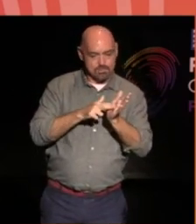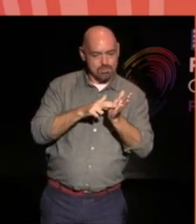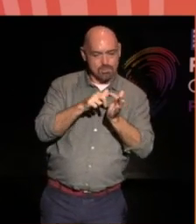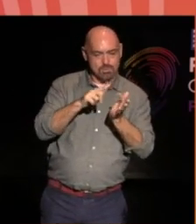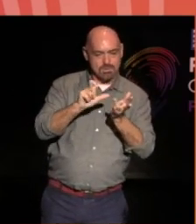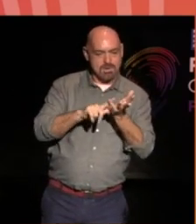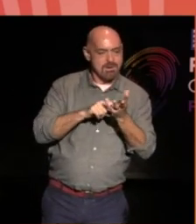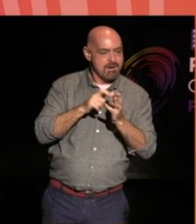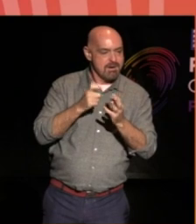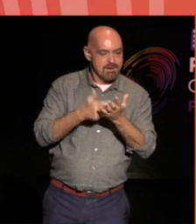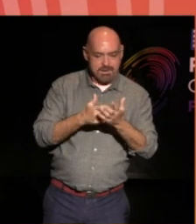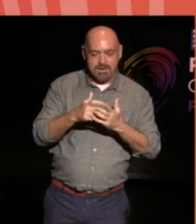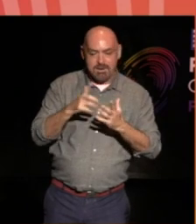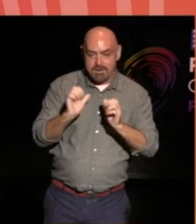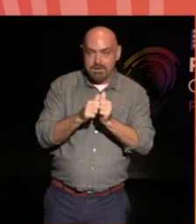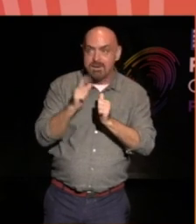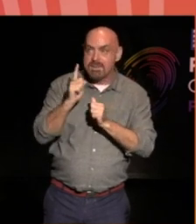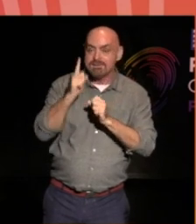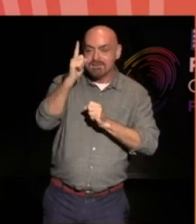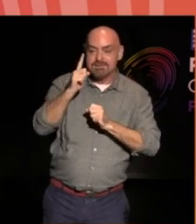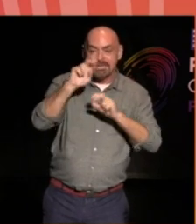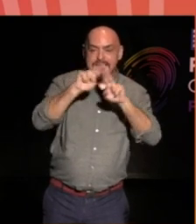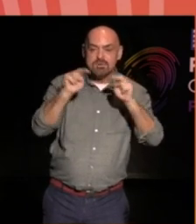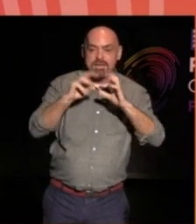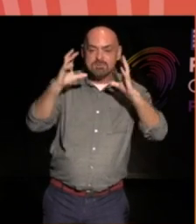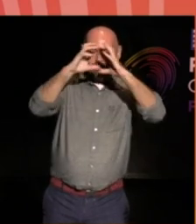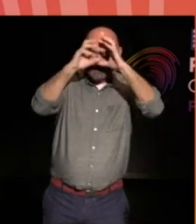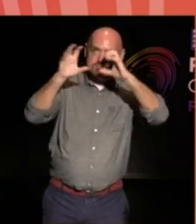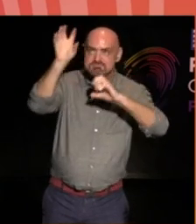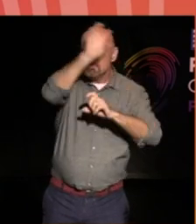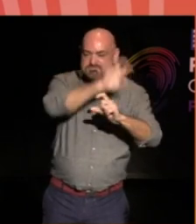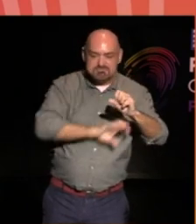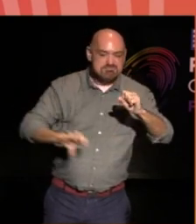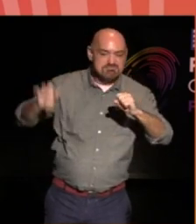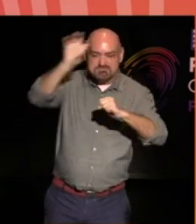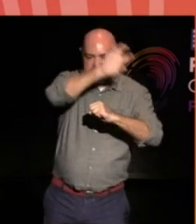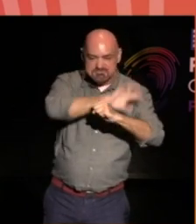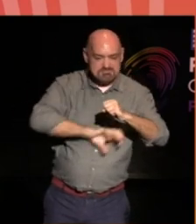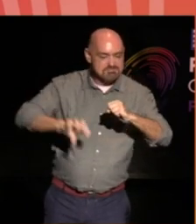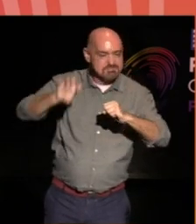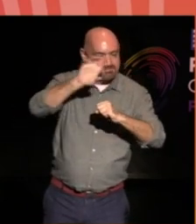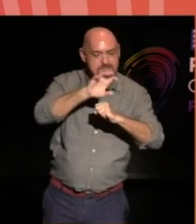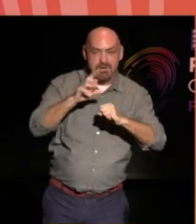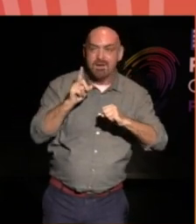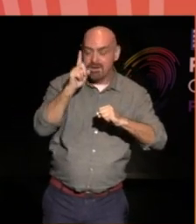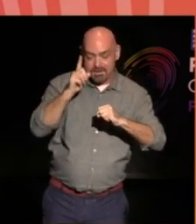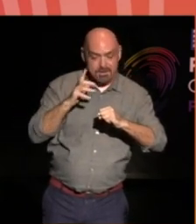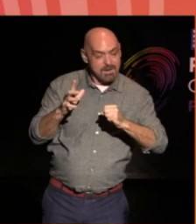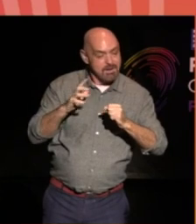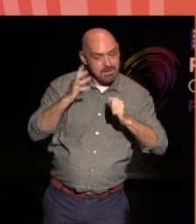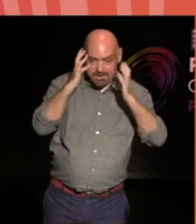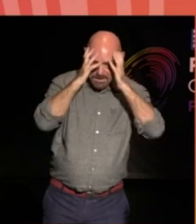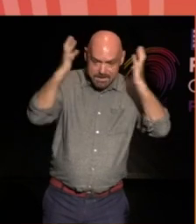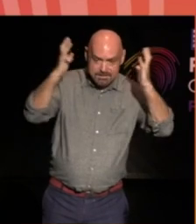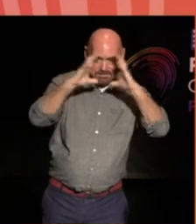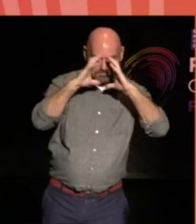International Space Station. And you know, for 30 years, American astronauts and Russian astronauts have been up there together,